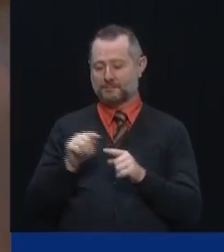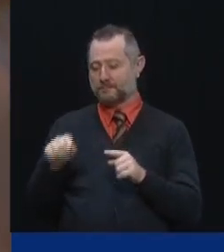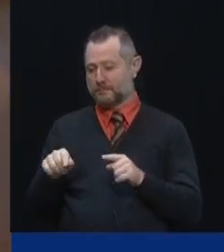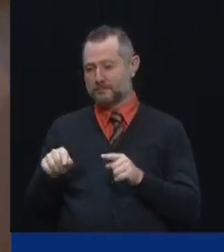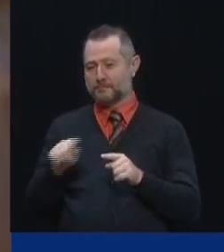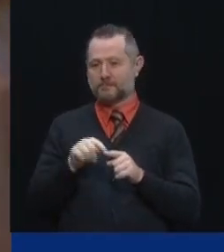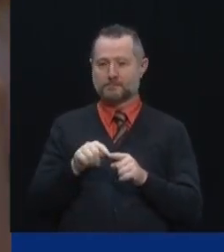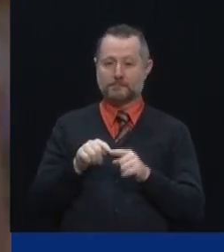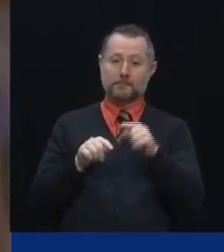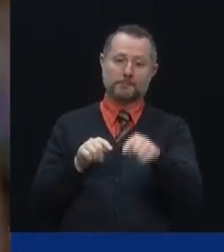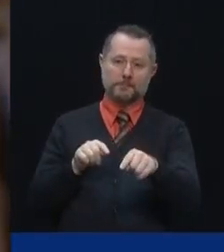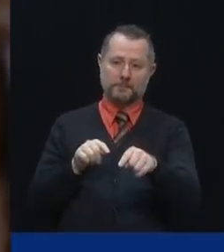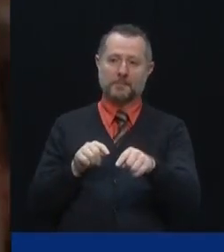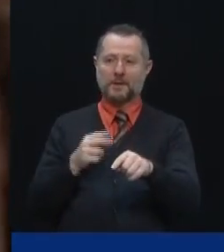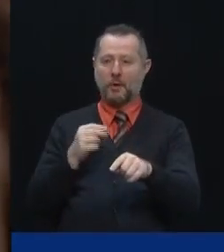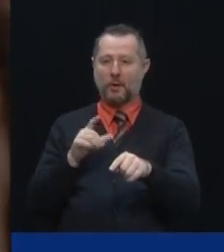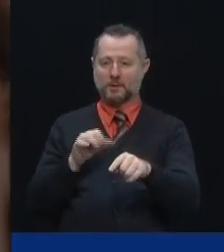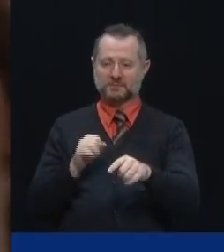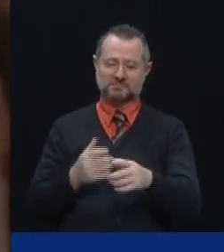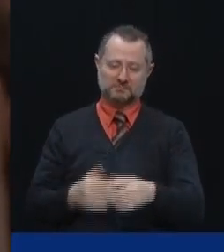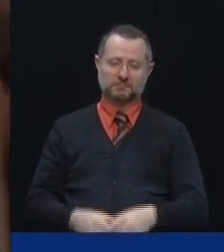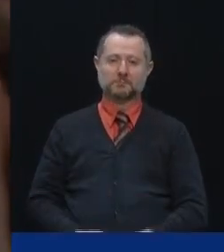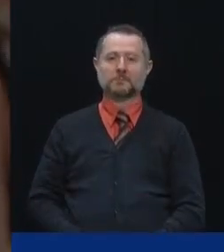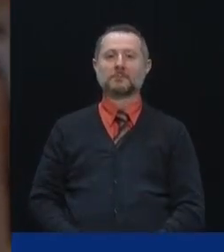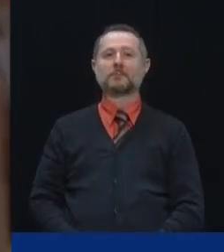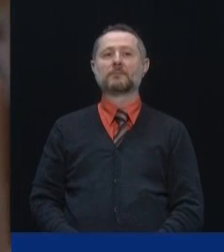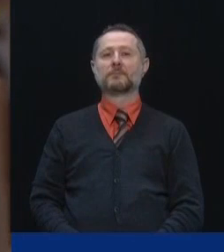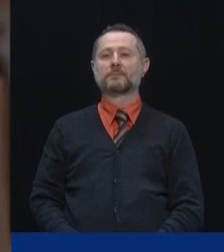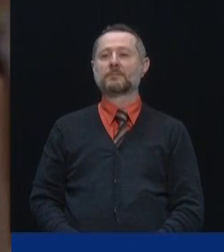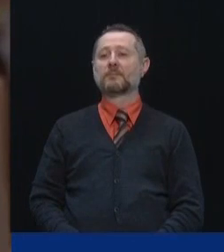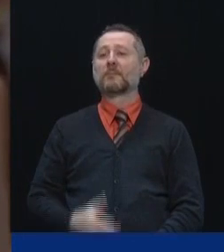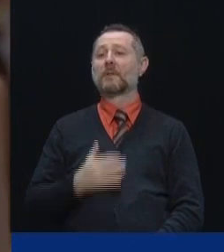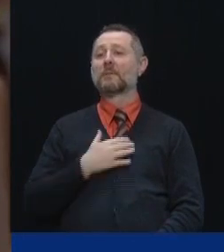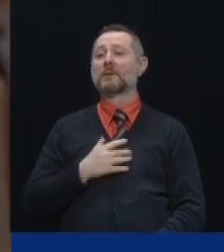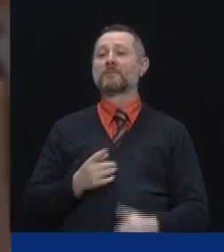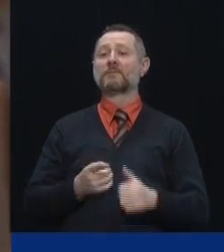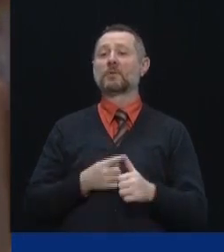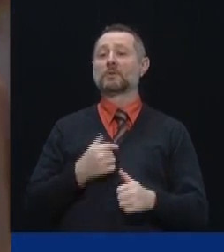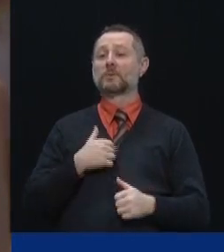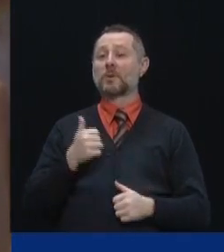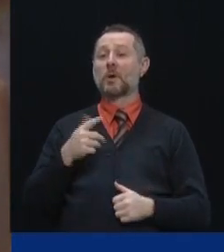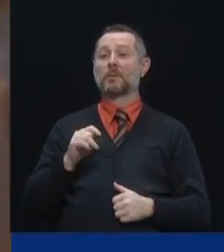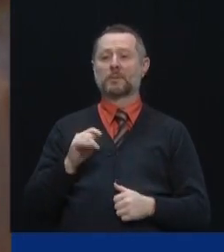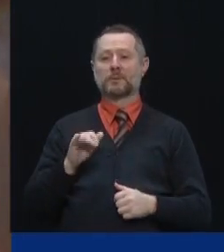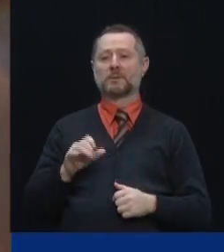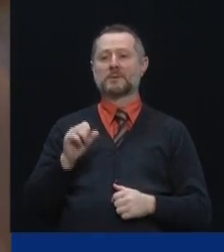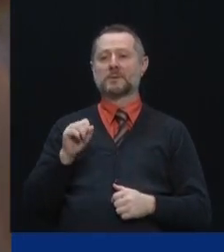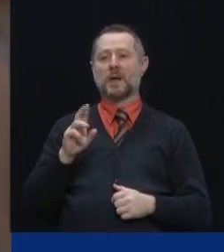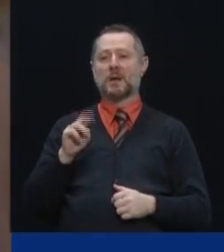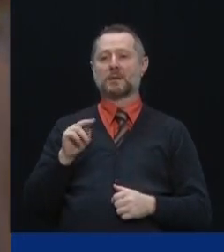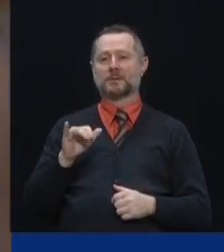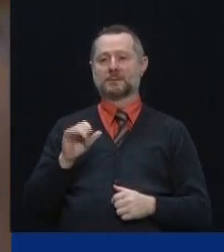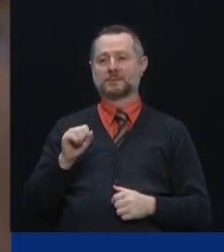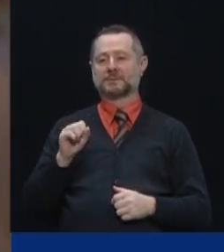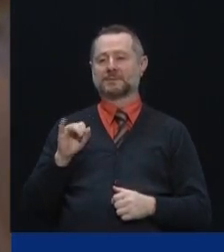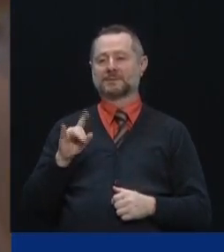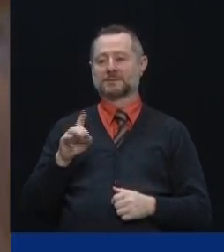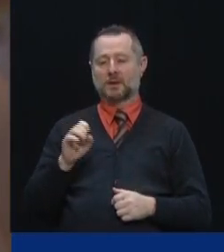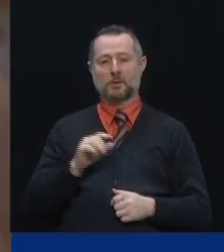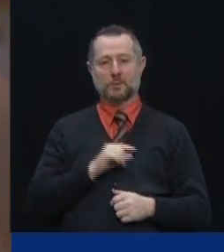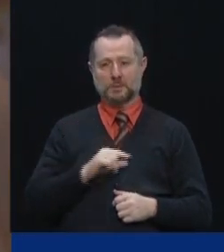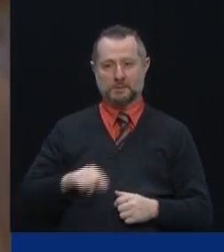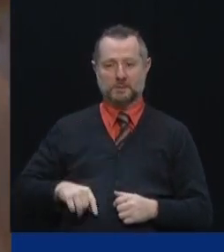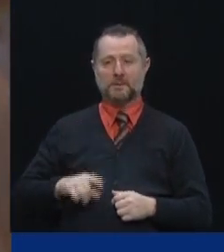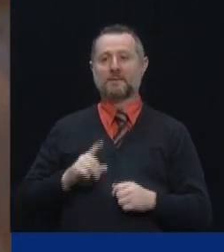to Hollis, Queens. My first apartment, Sunnyside, Queens. My first house, Douglaston, Queens. So it's a pleasure